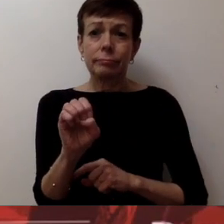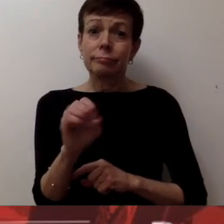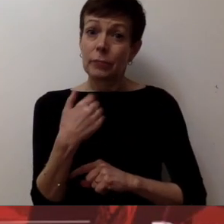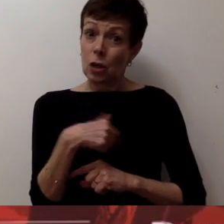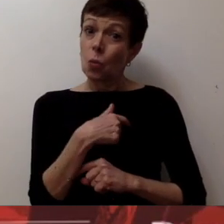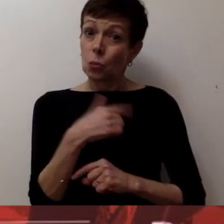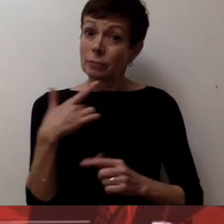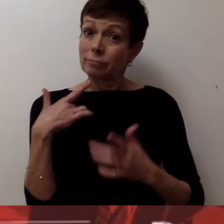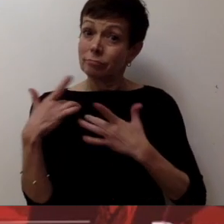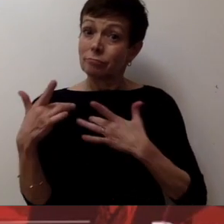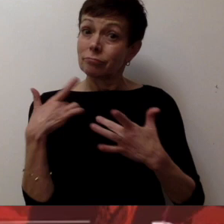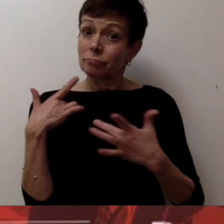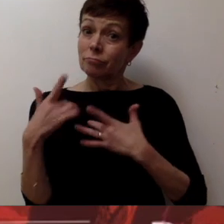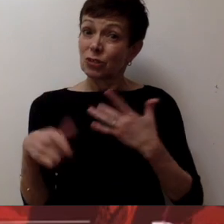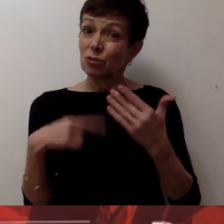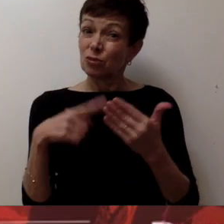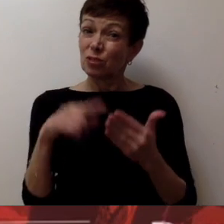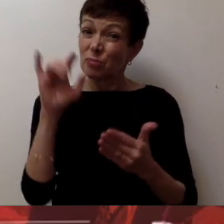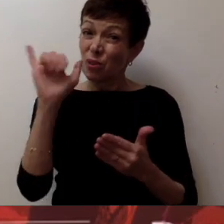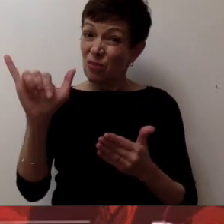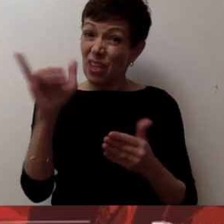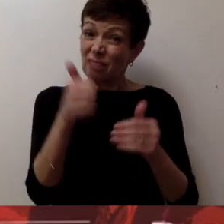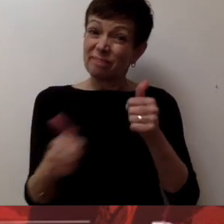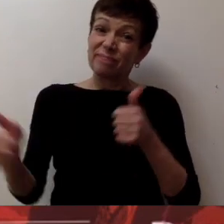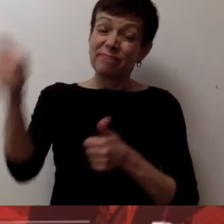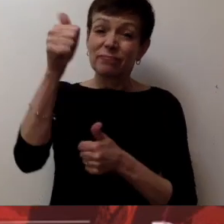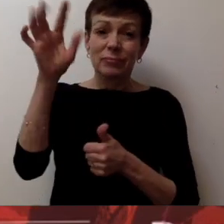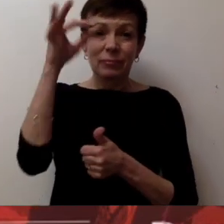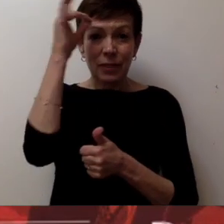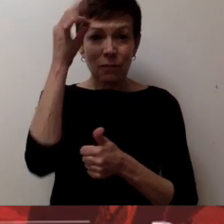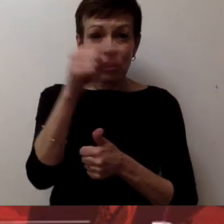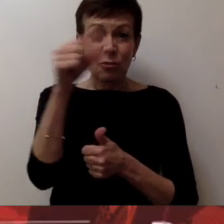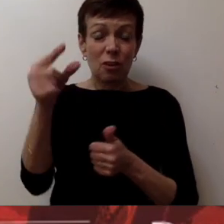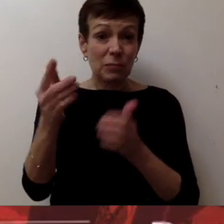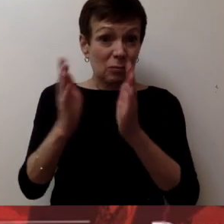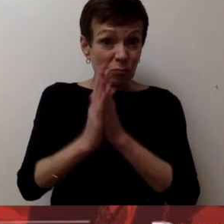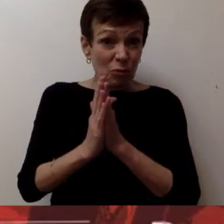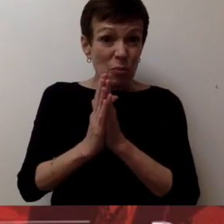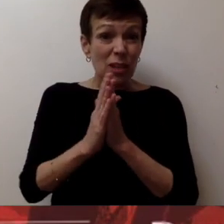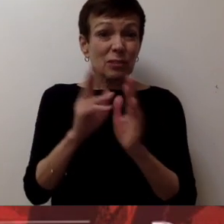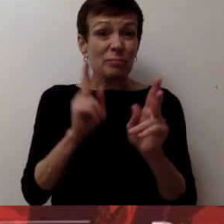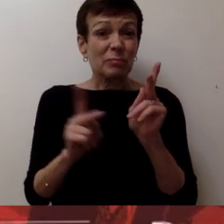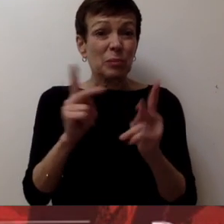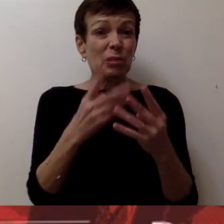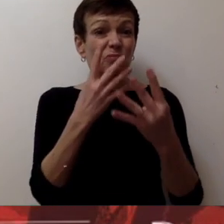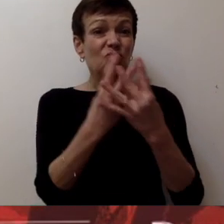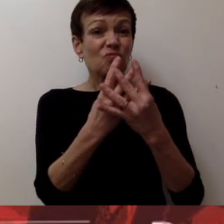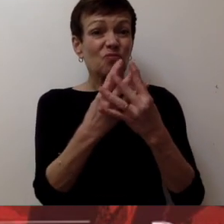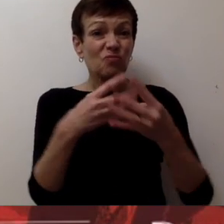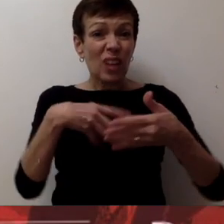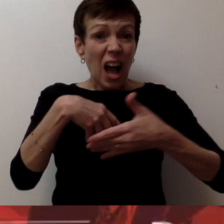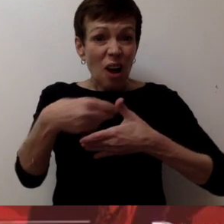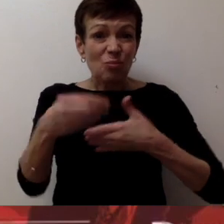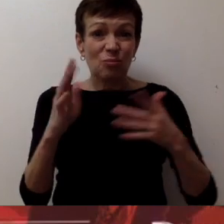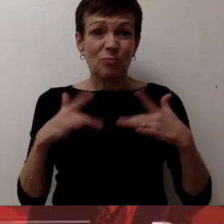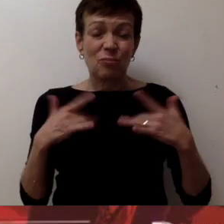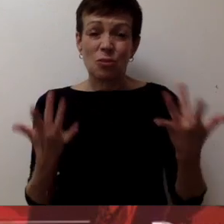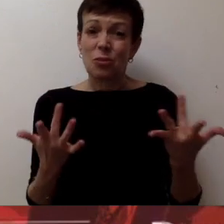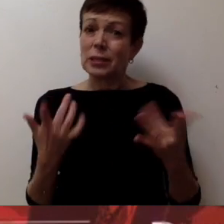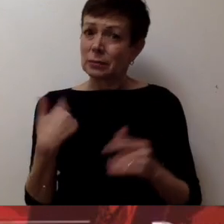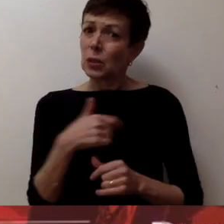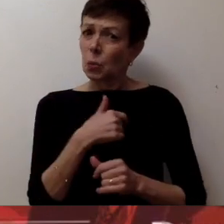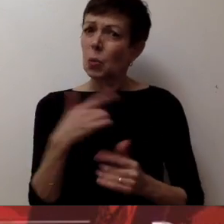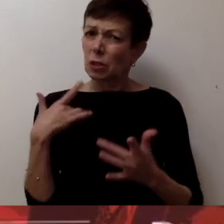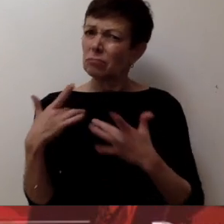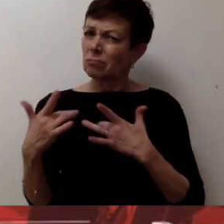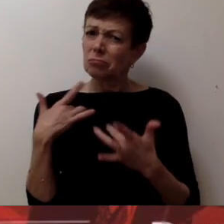some significant concerns with respect to this request that was made by the Federal Minister of Public